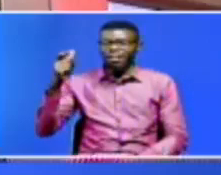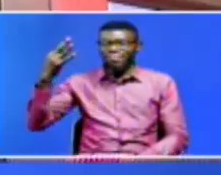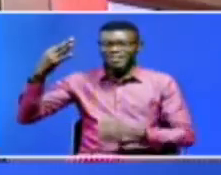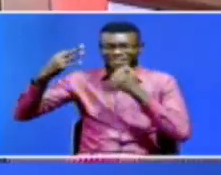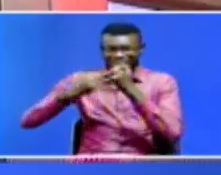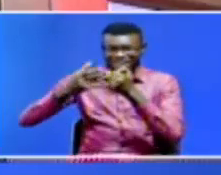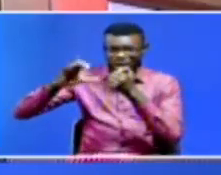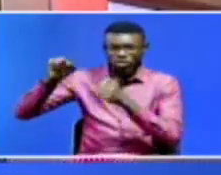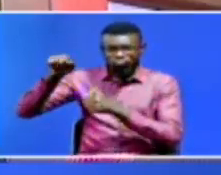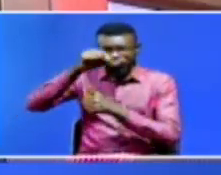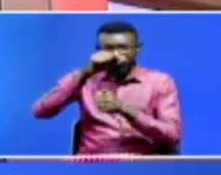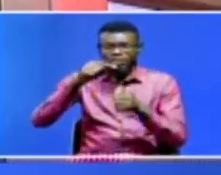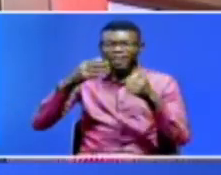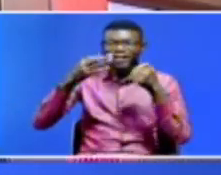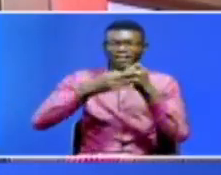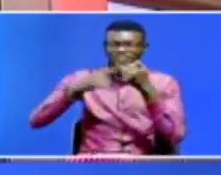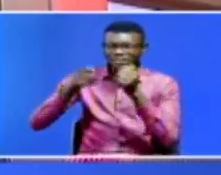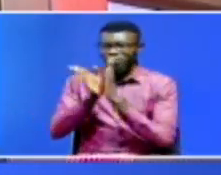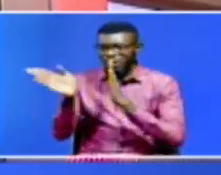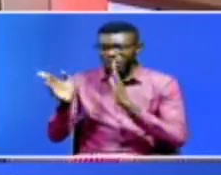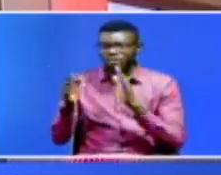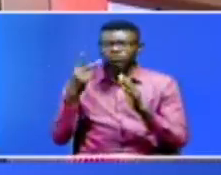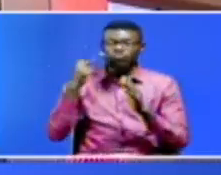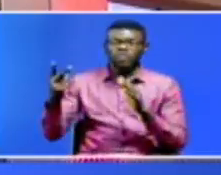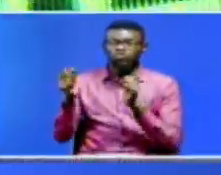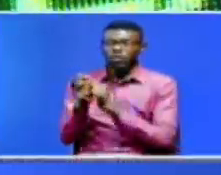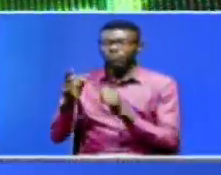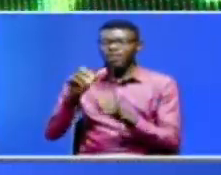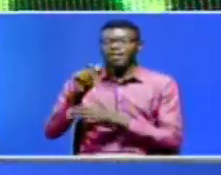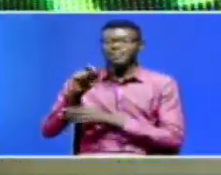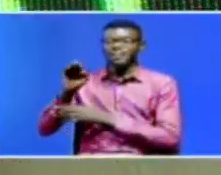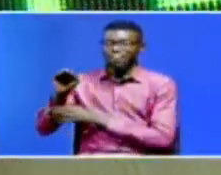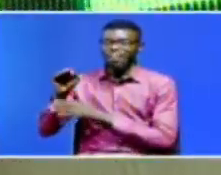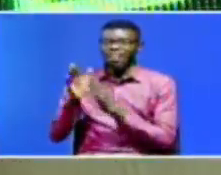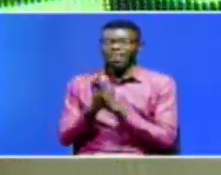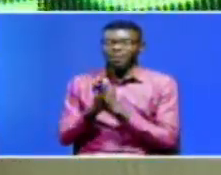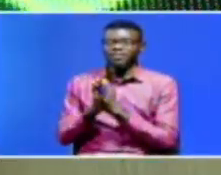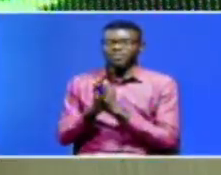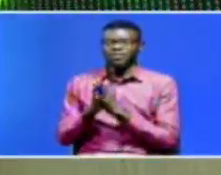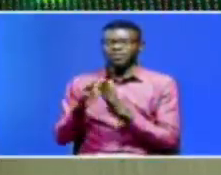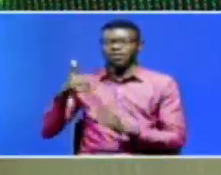counties. It has 86 branches, 212 ATMs, and mobile banking platform. Brenda Kirubo, KTN.